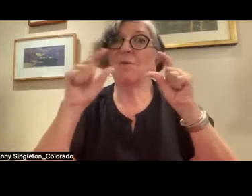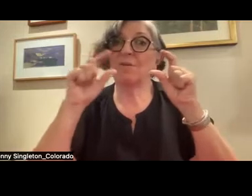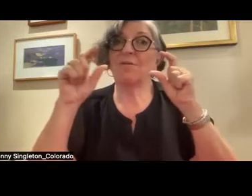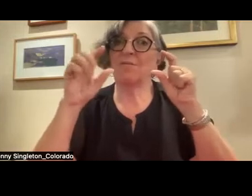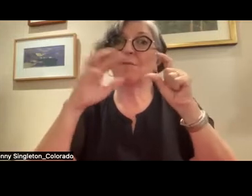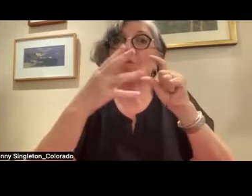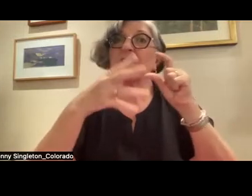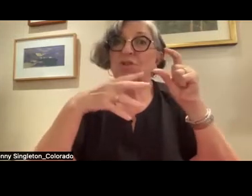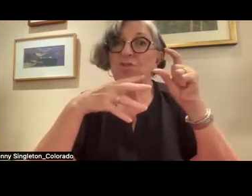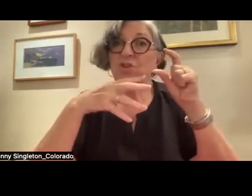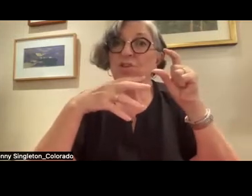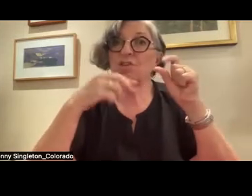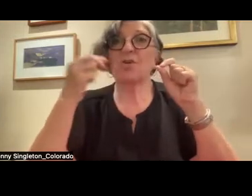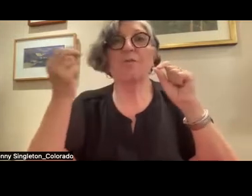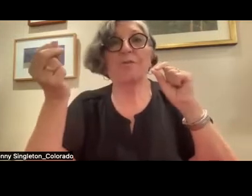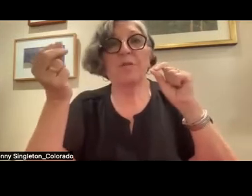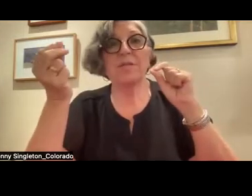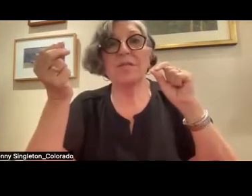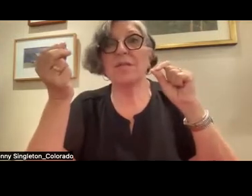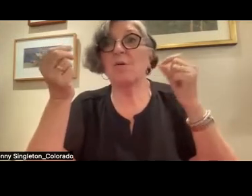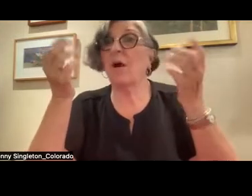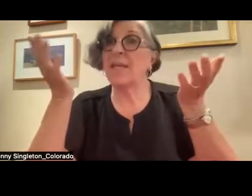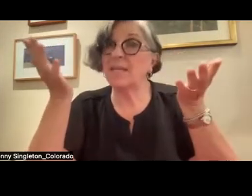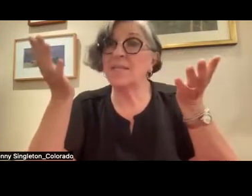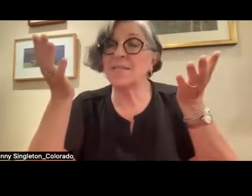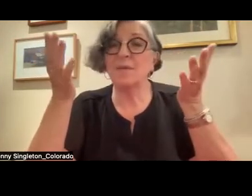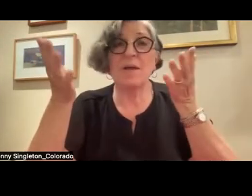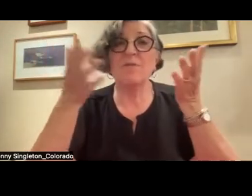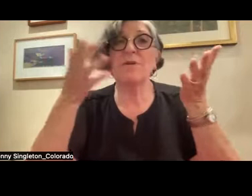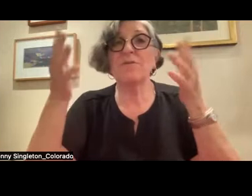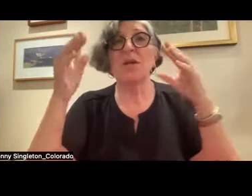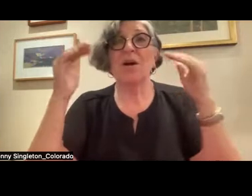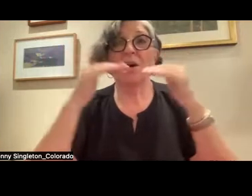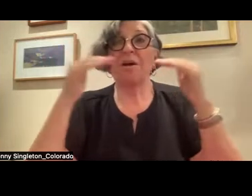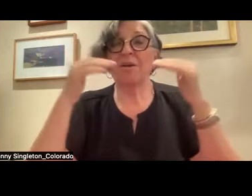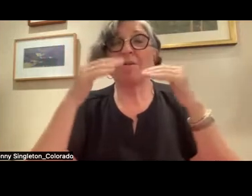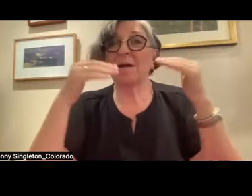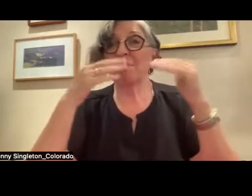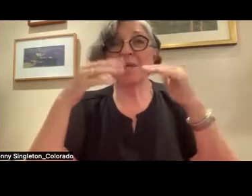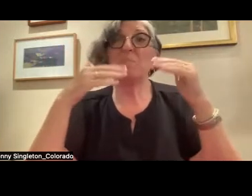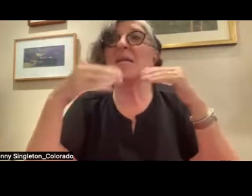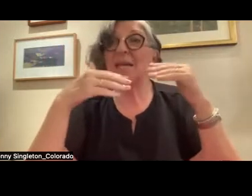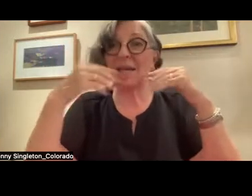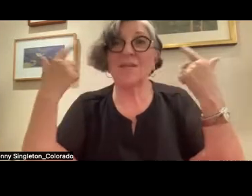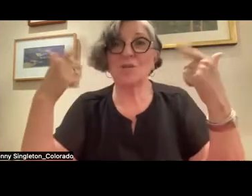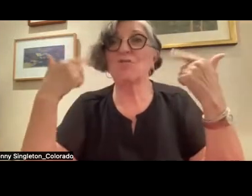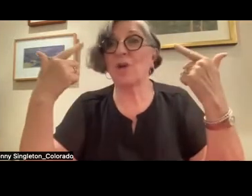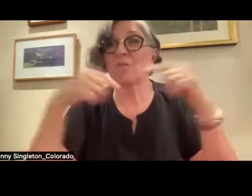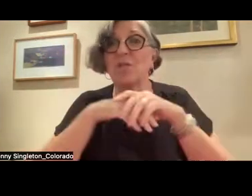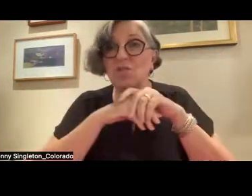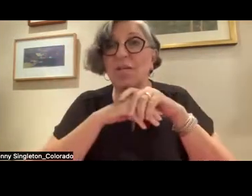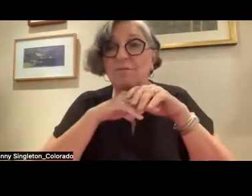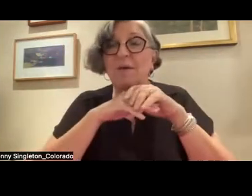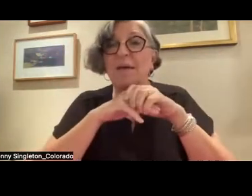see whether phonological structure or frequency or iconicity, whether those are competing as you